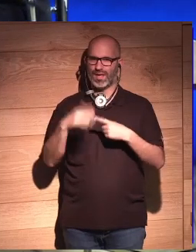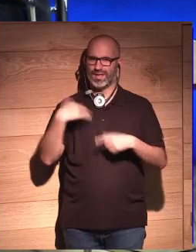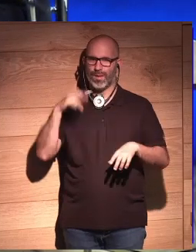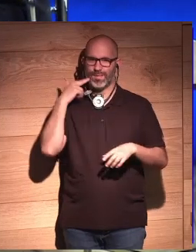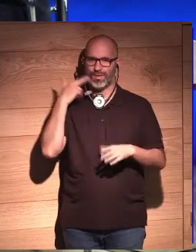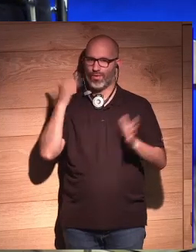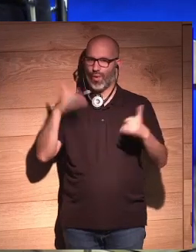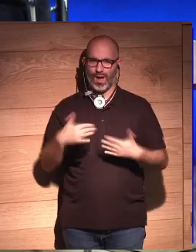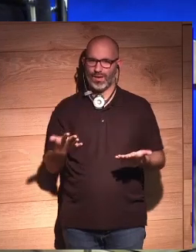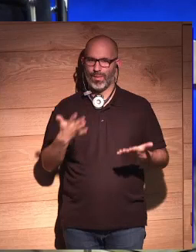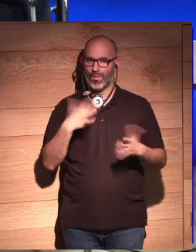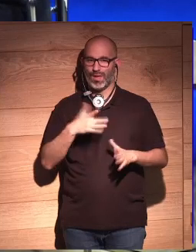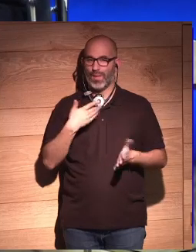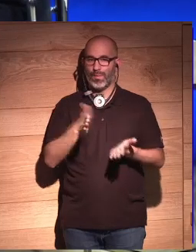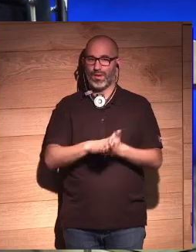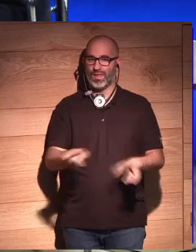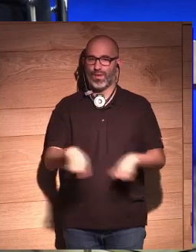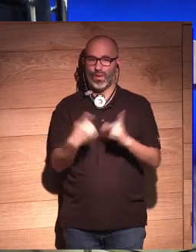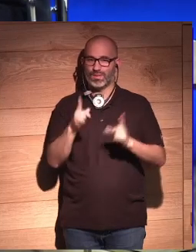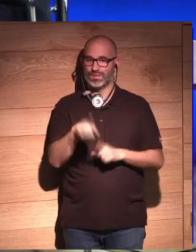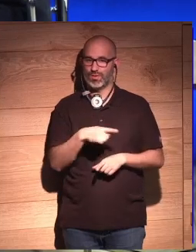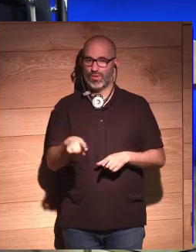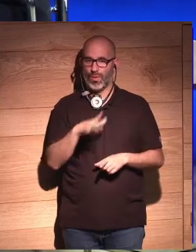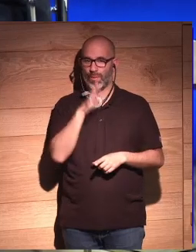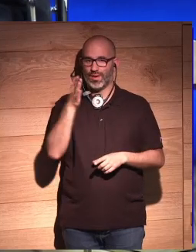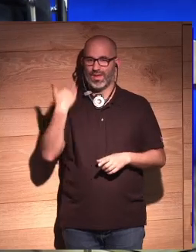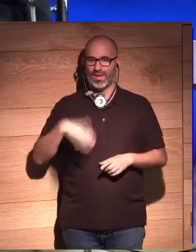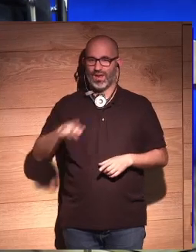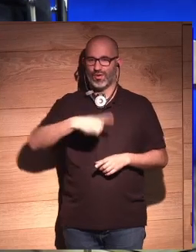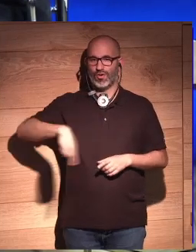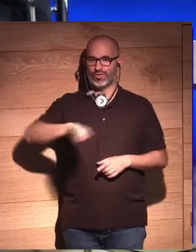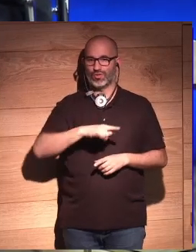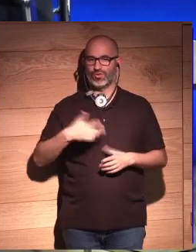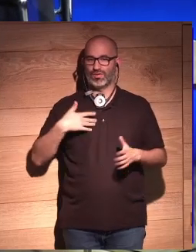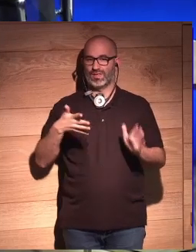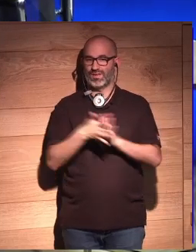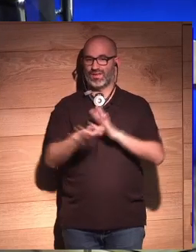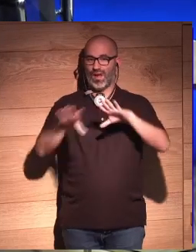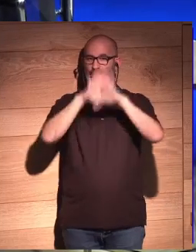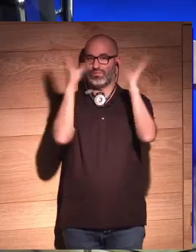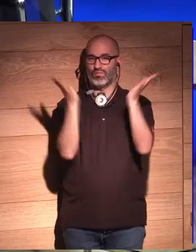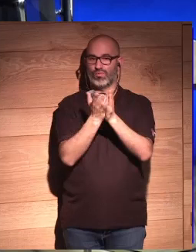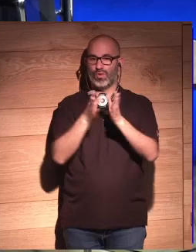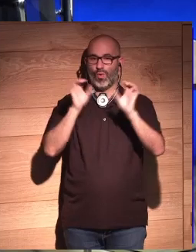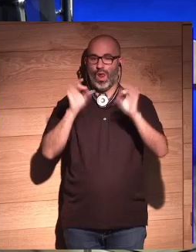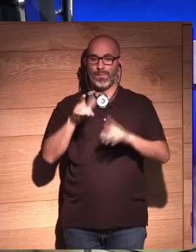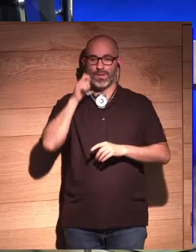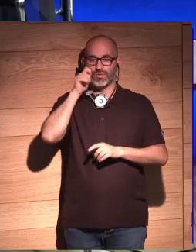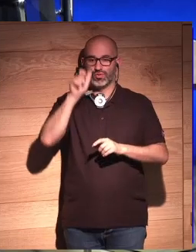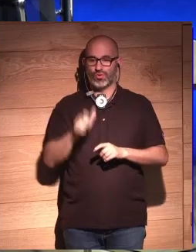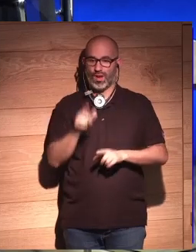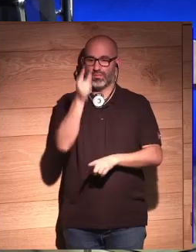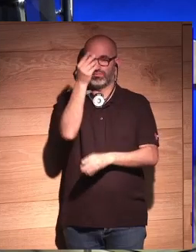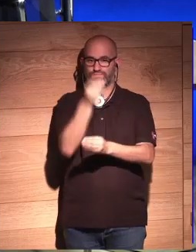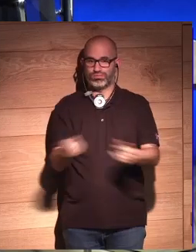become a little piece of dust in the universe. So it completely blew my mind because actually, you know,